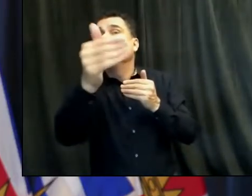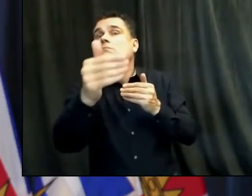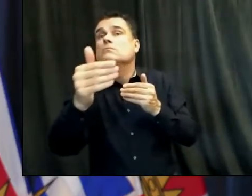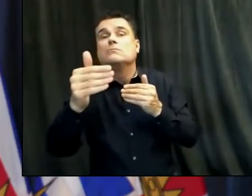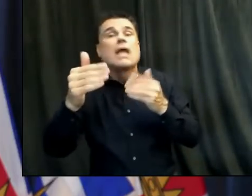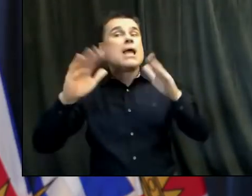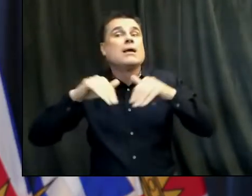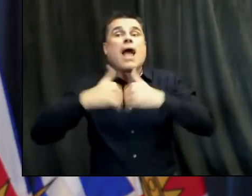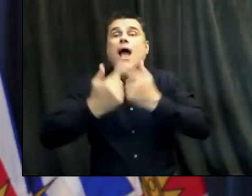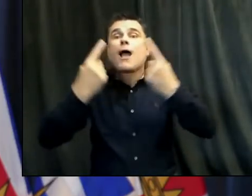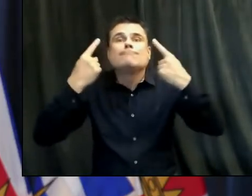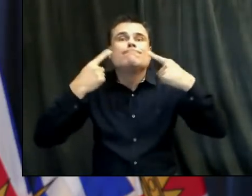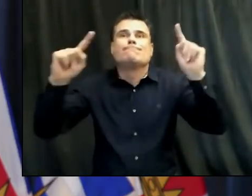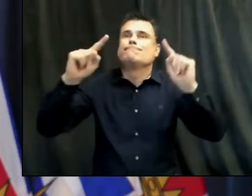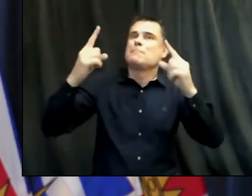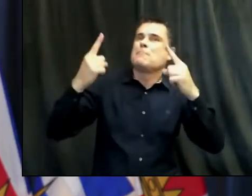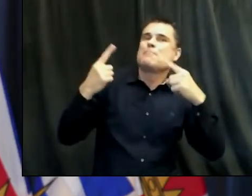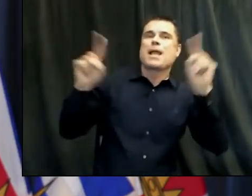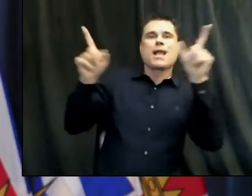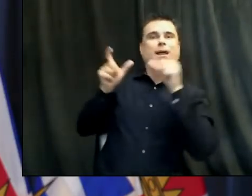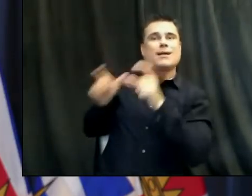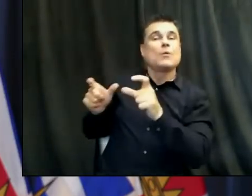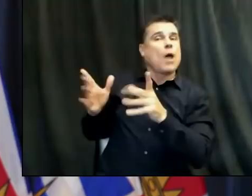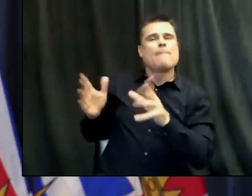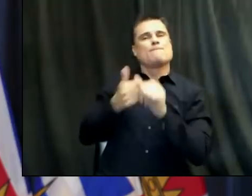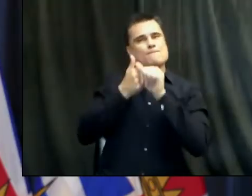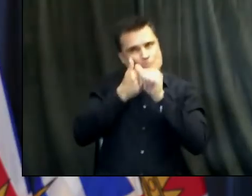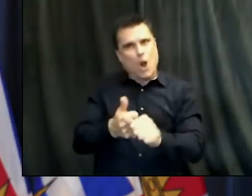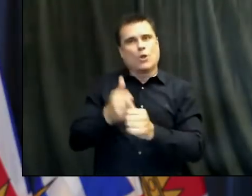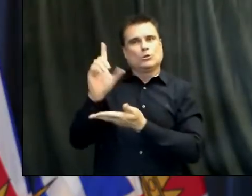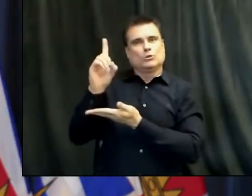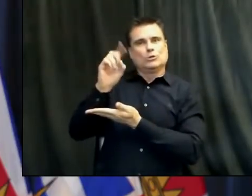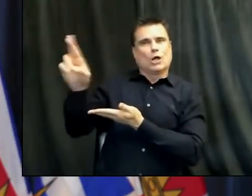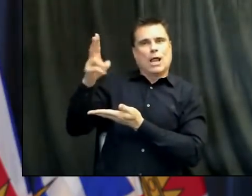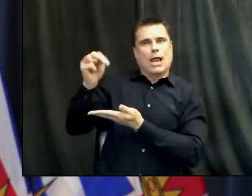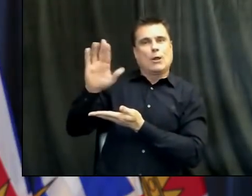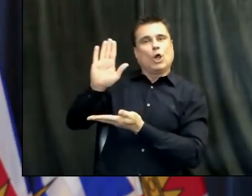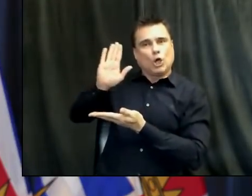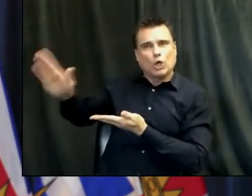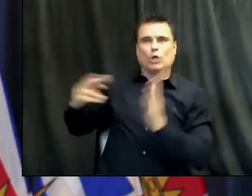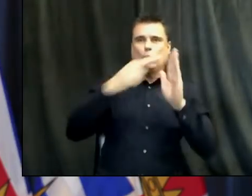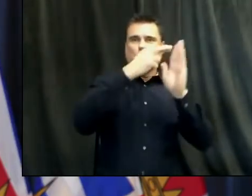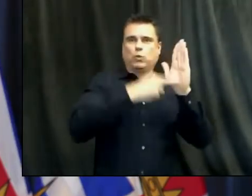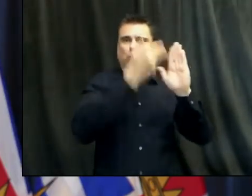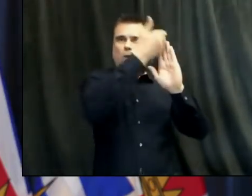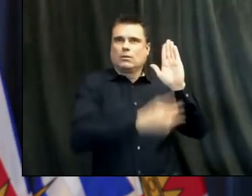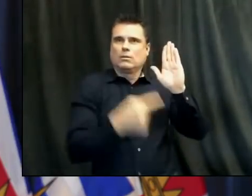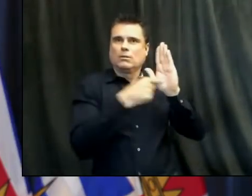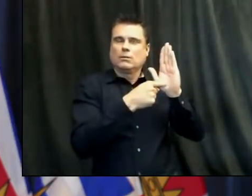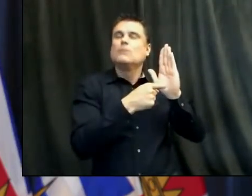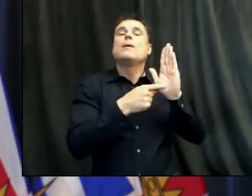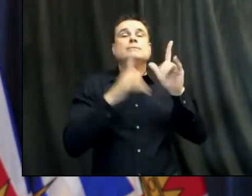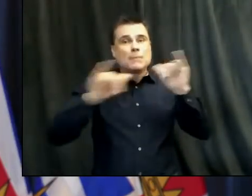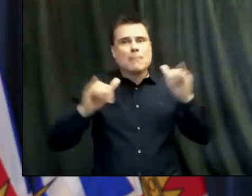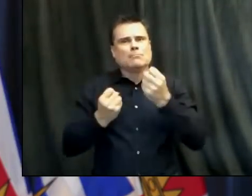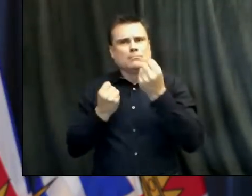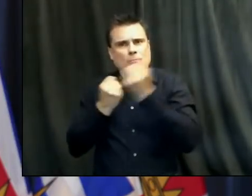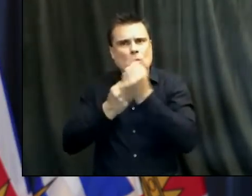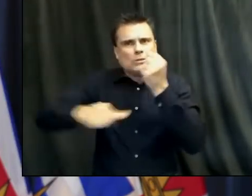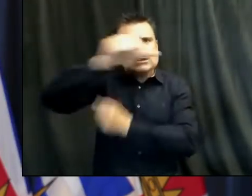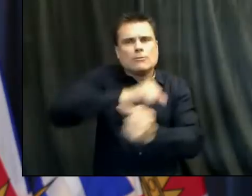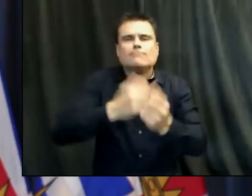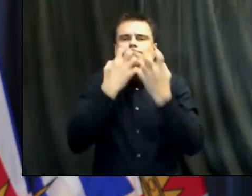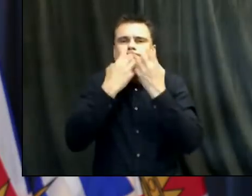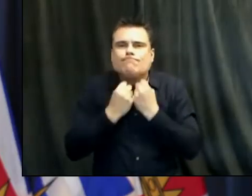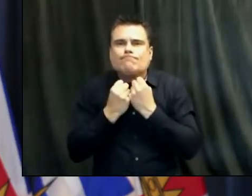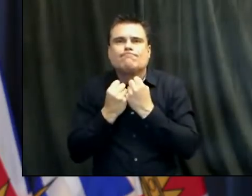orders of Dr. Henry, and to support one another in difficult times. Not just because that's the right thing to do, and